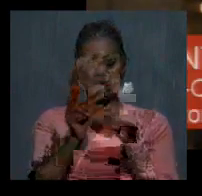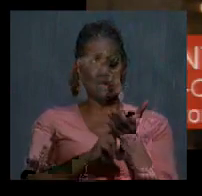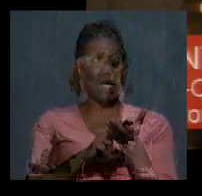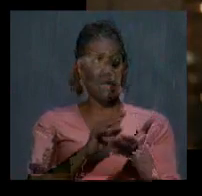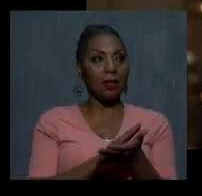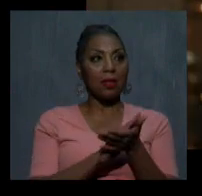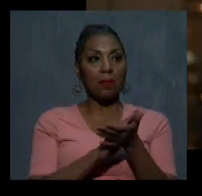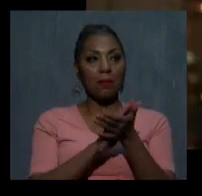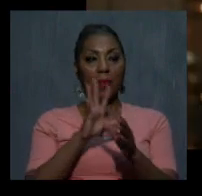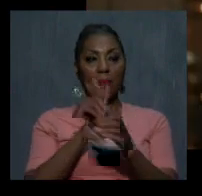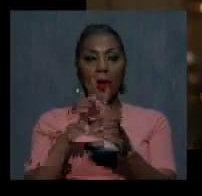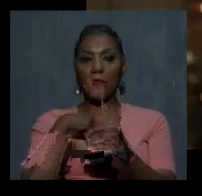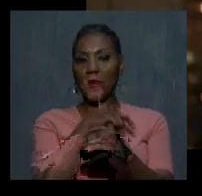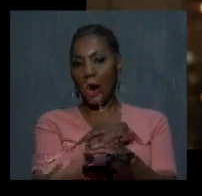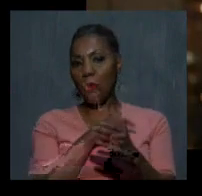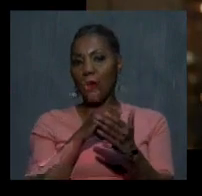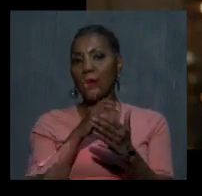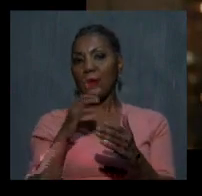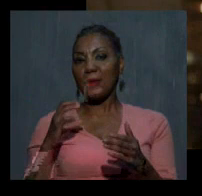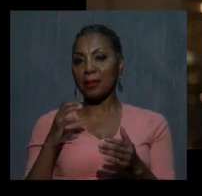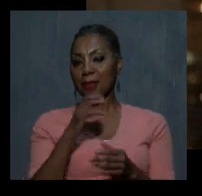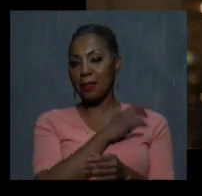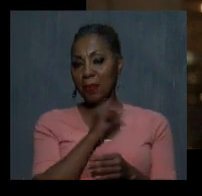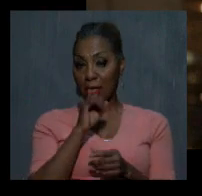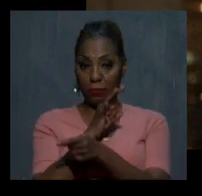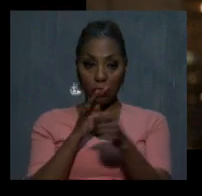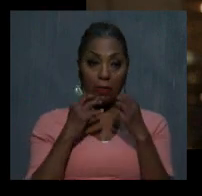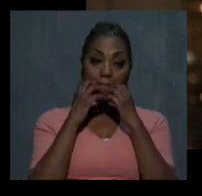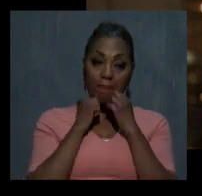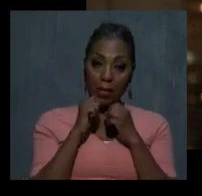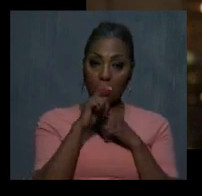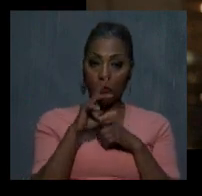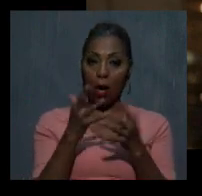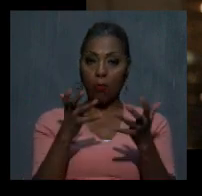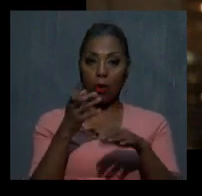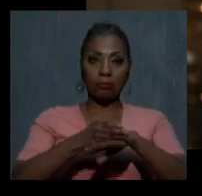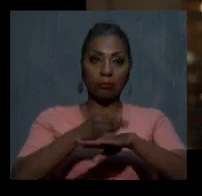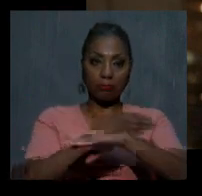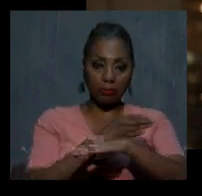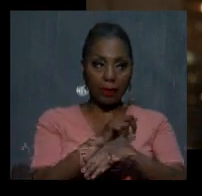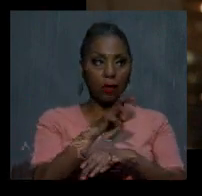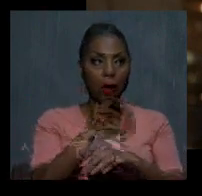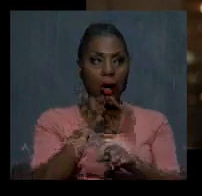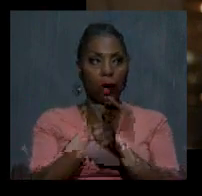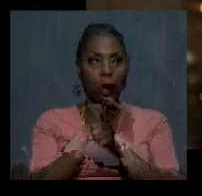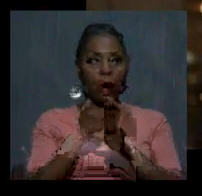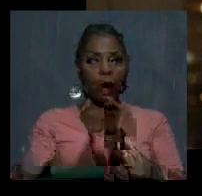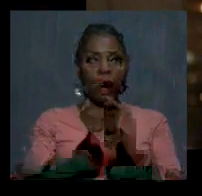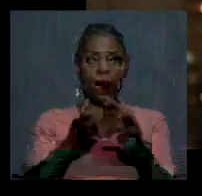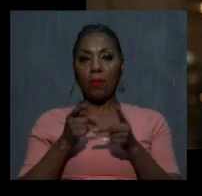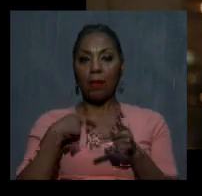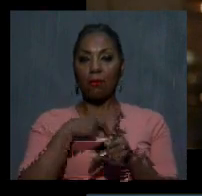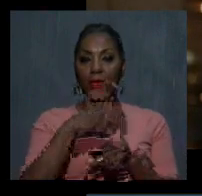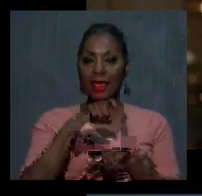implementation. You care about, you want to see it become better workplace.